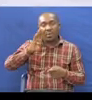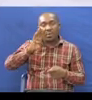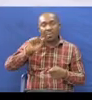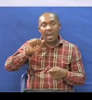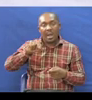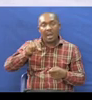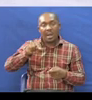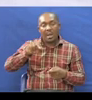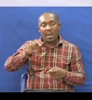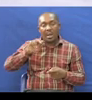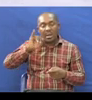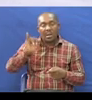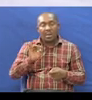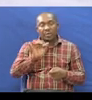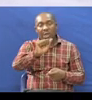feudalism